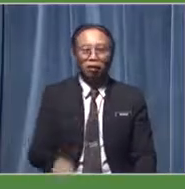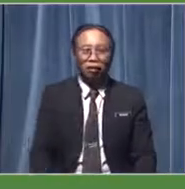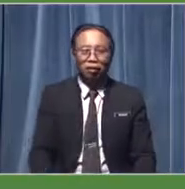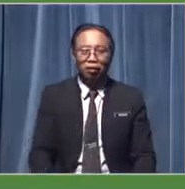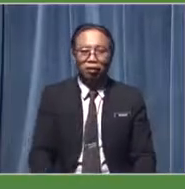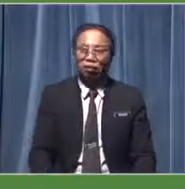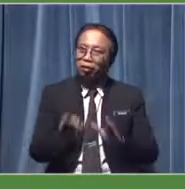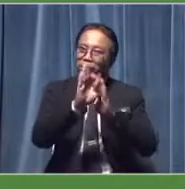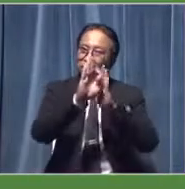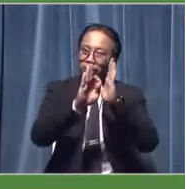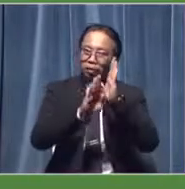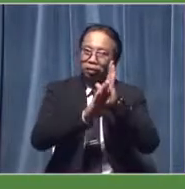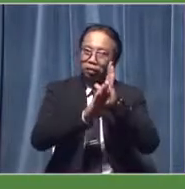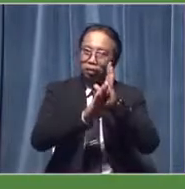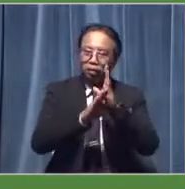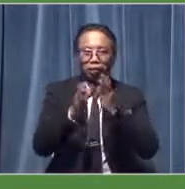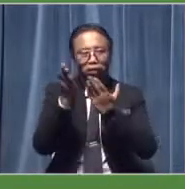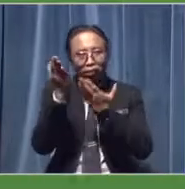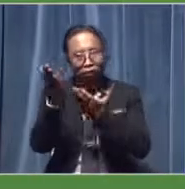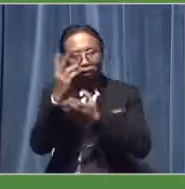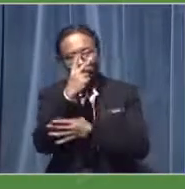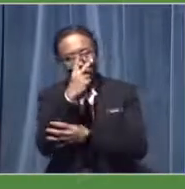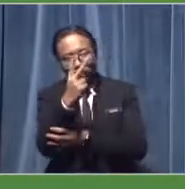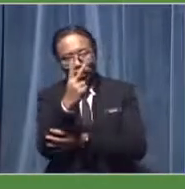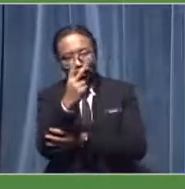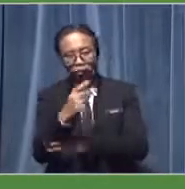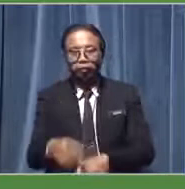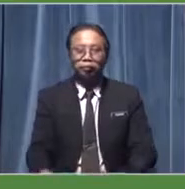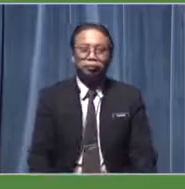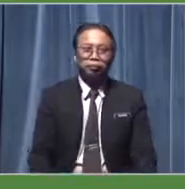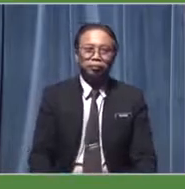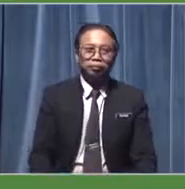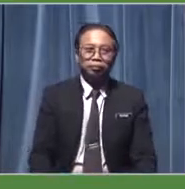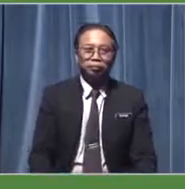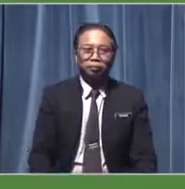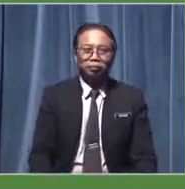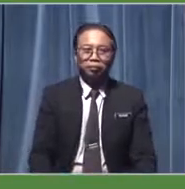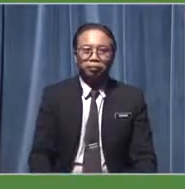delta V1 equals Q over C1.